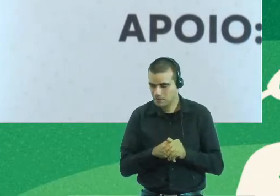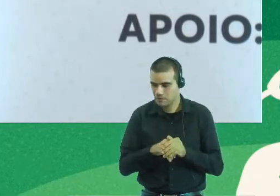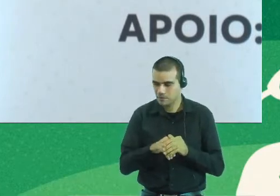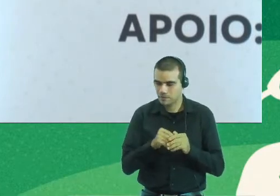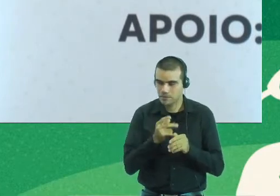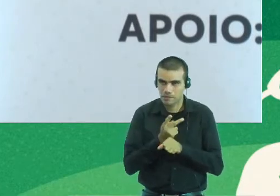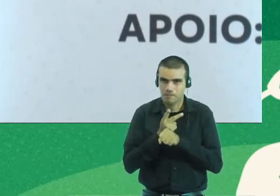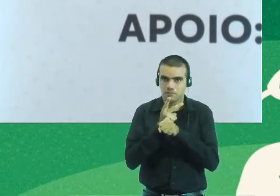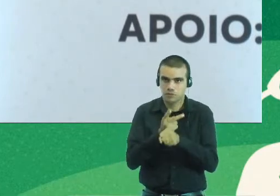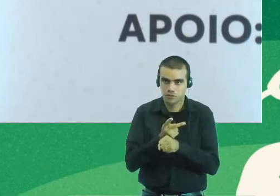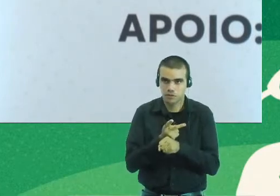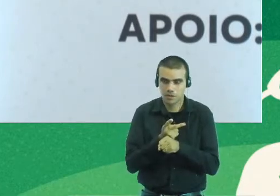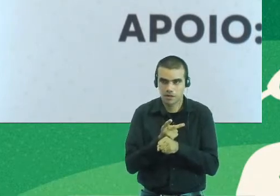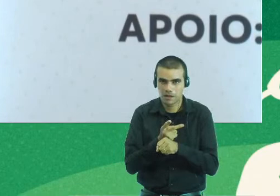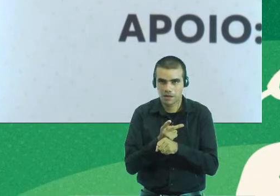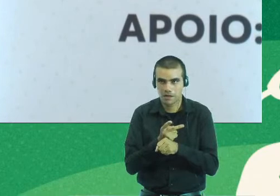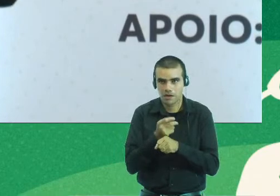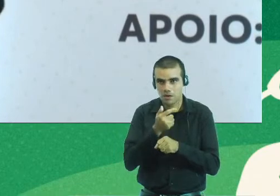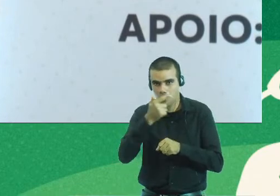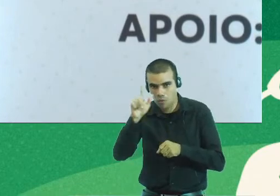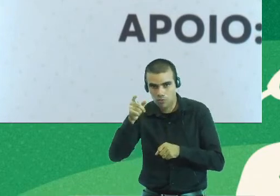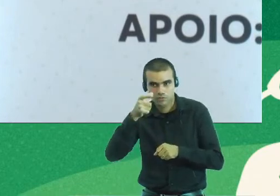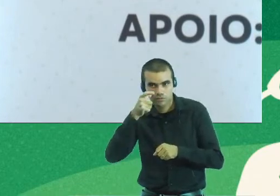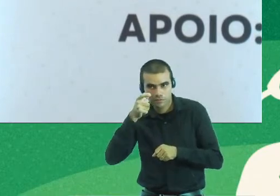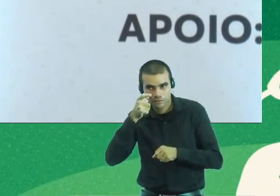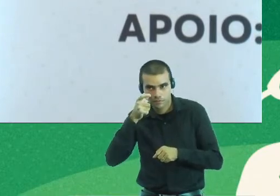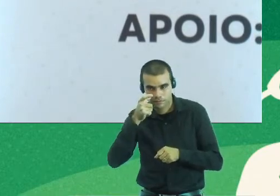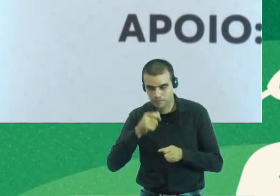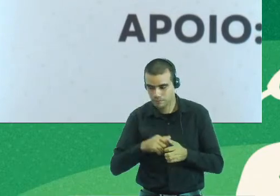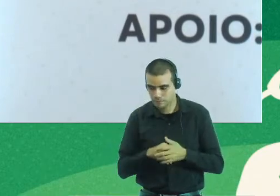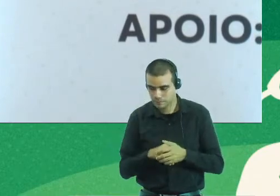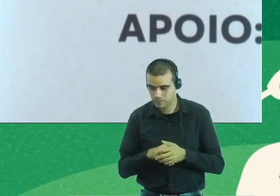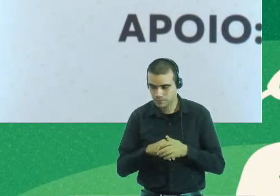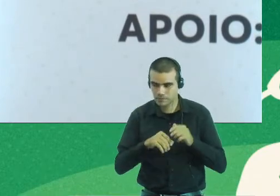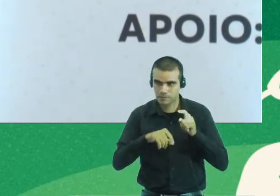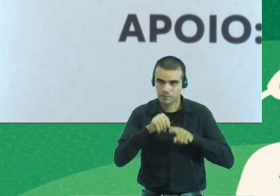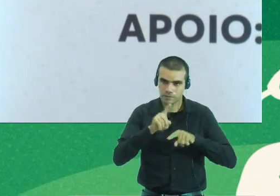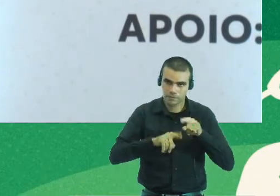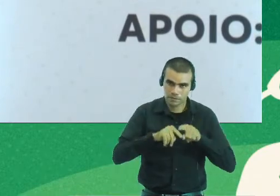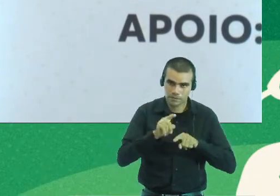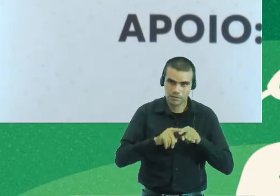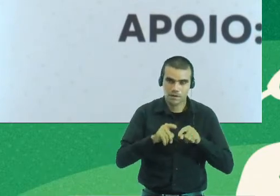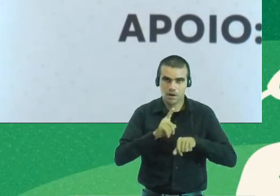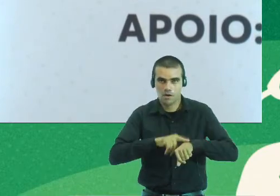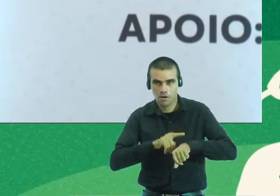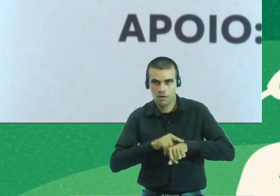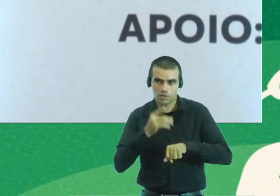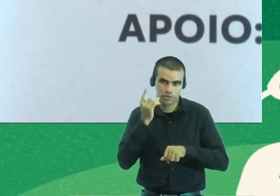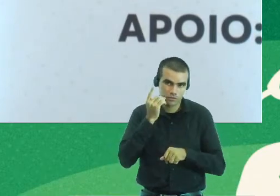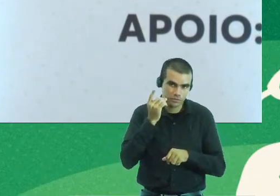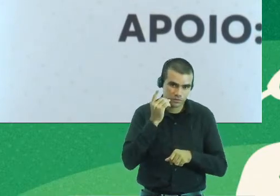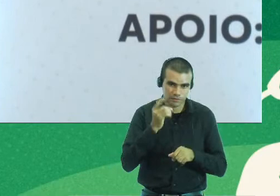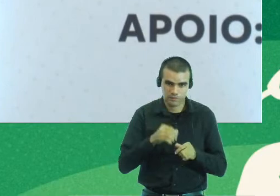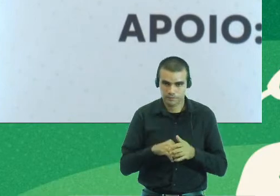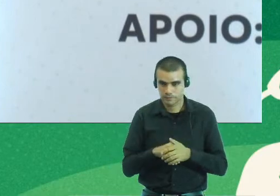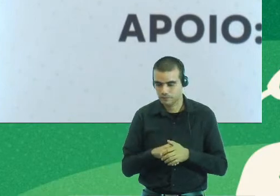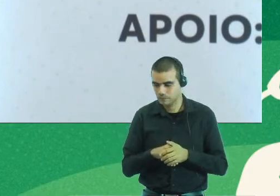this function and get a date time object for when the International Space Station will pass by São Paulo.